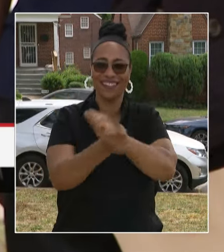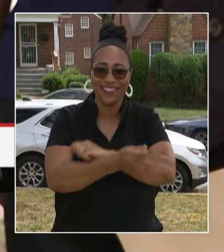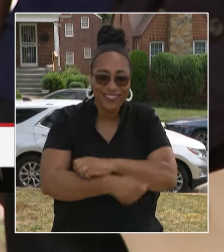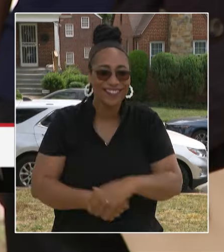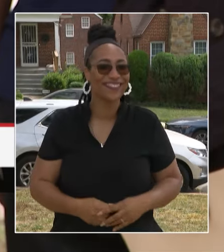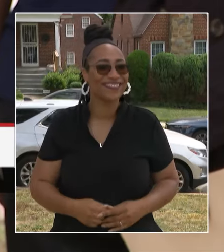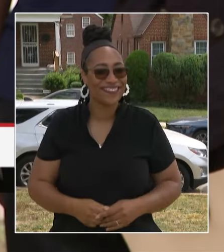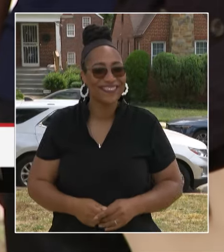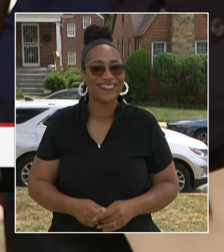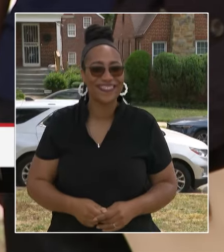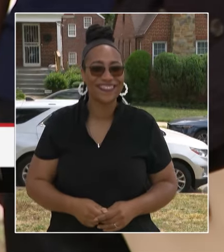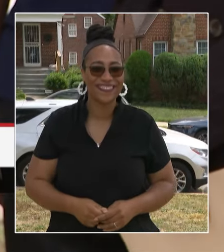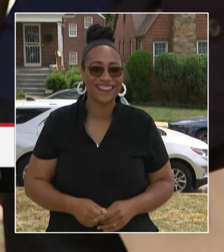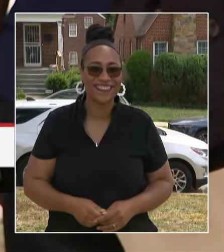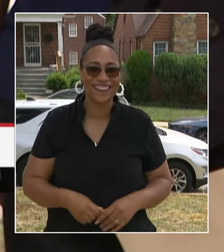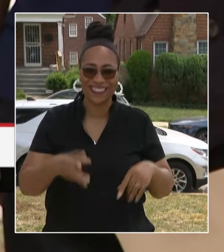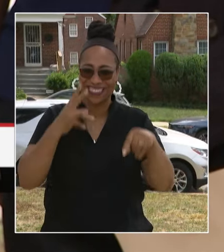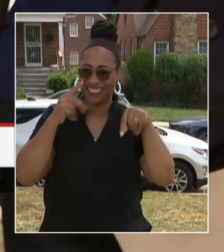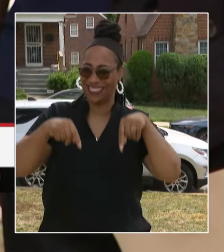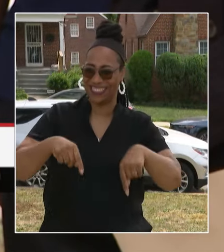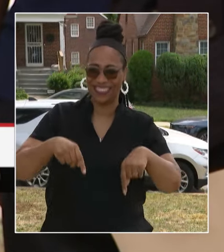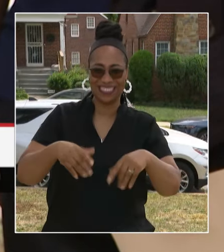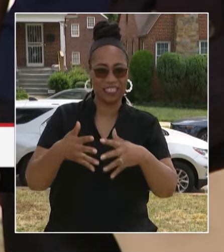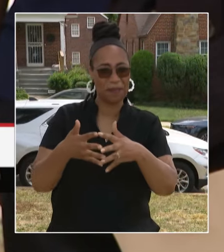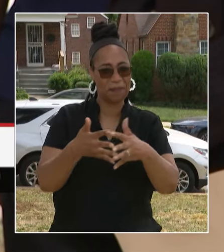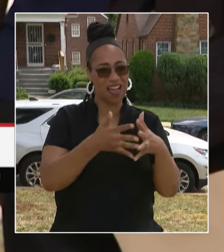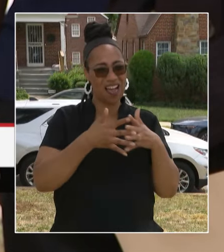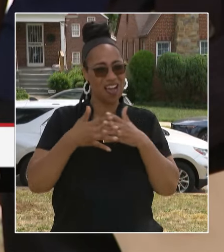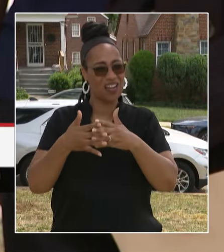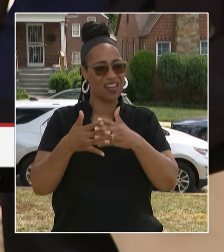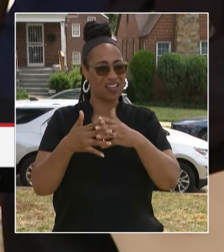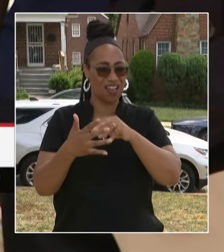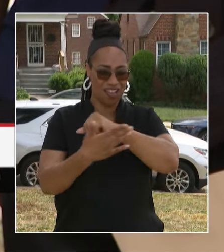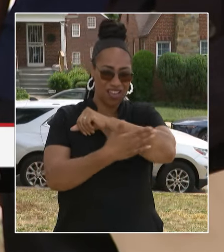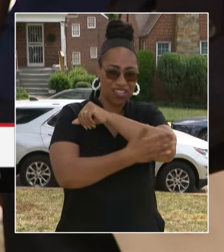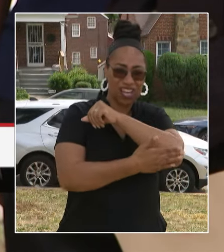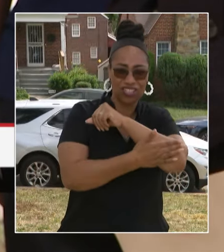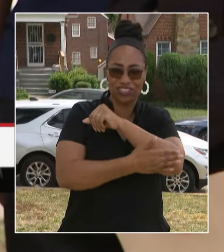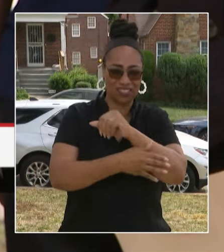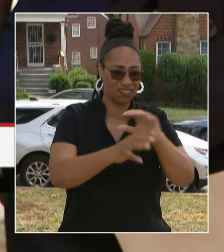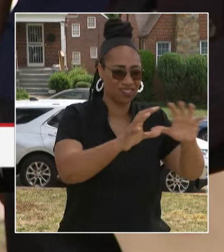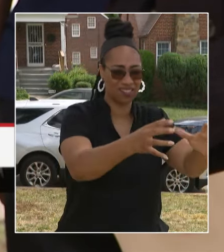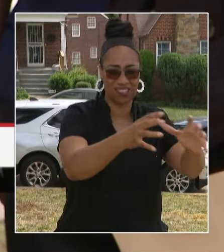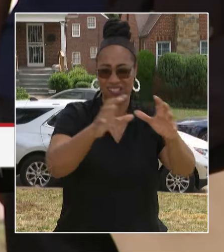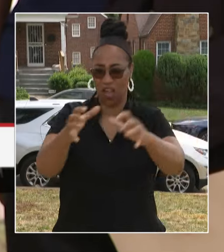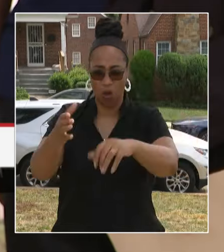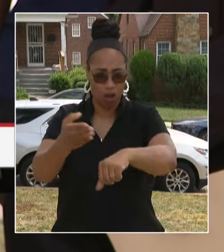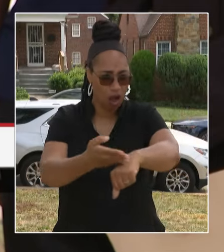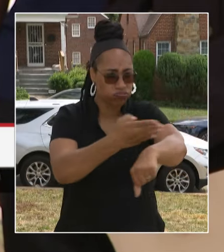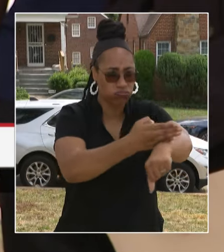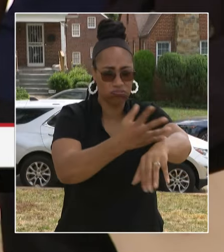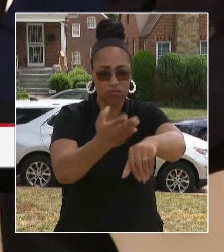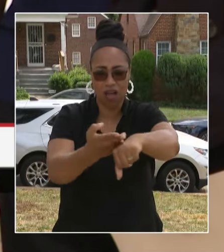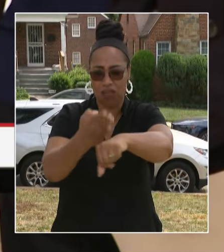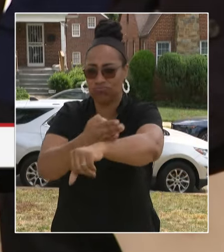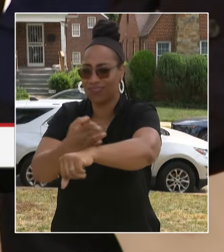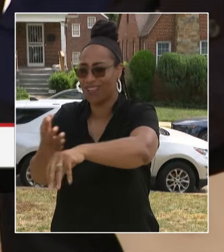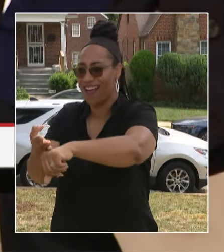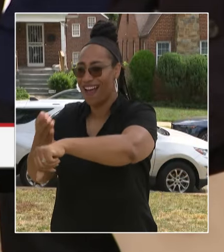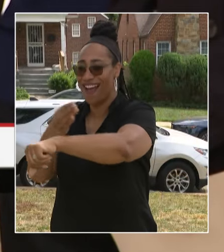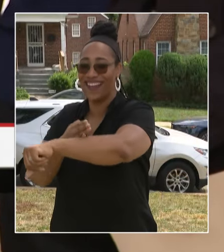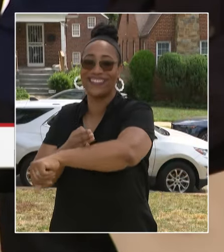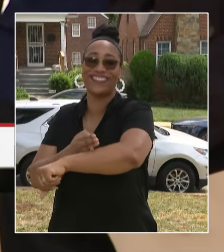left, with every breath from our bronze-pounded chests. We will raise this wounded world into a wondrous one. We will rise from the